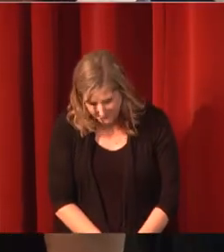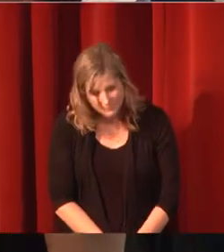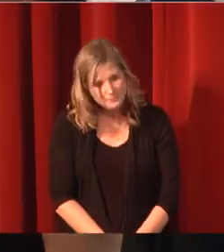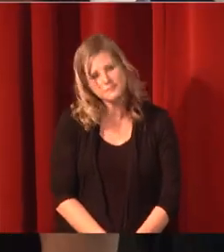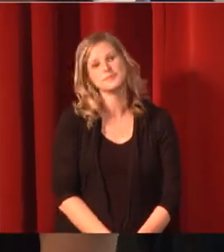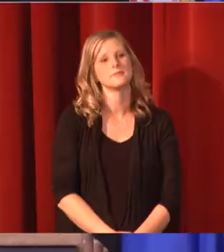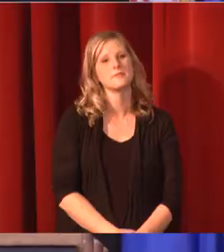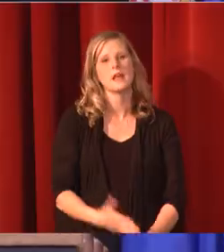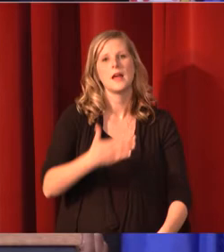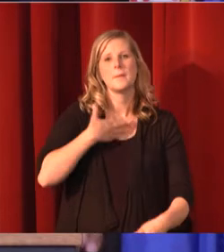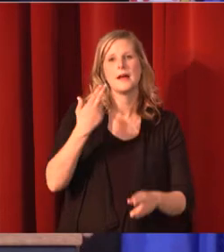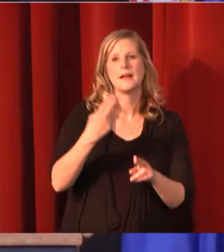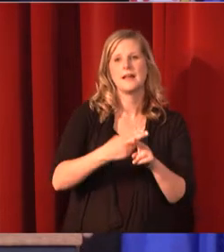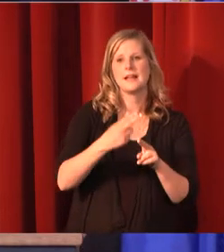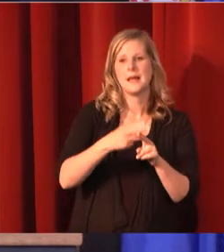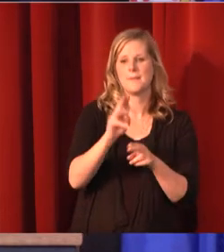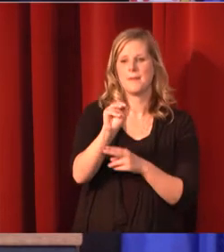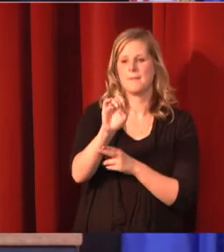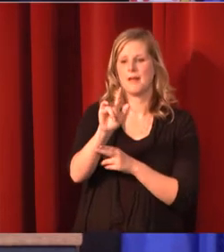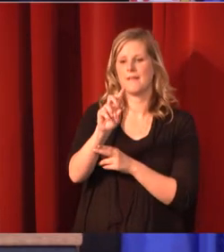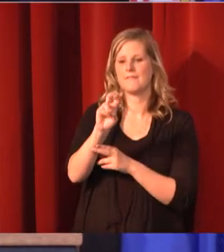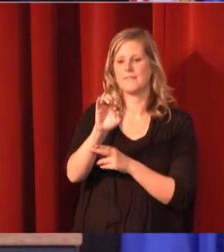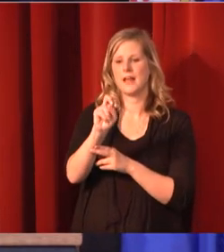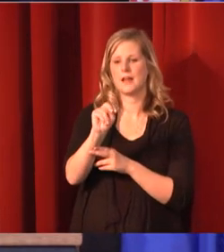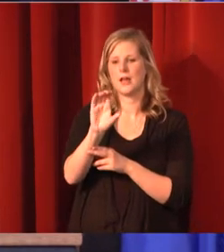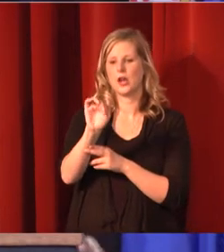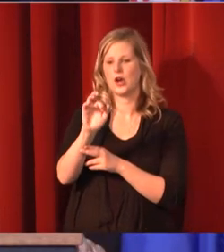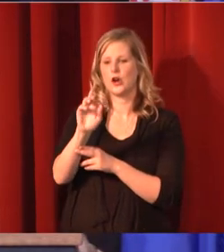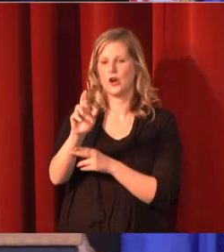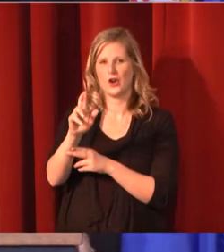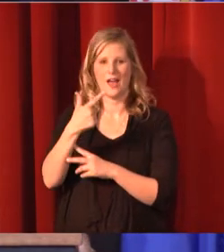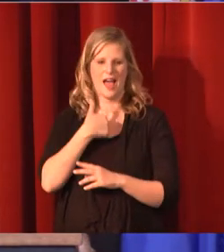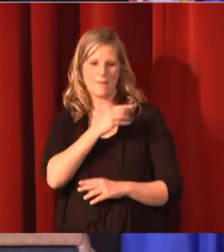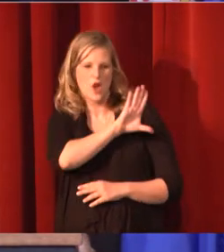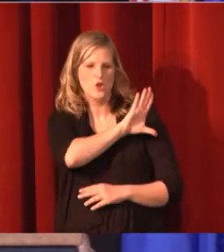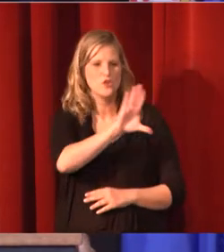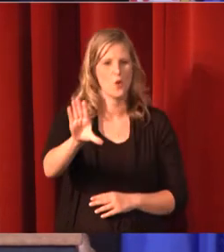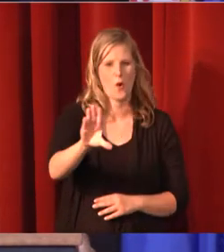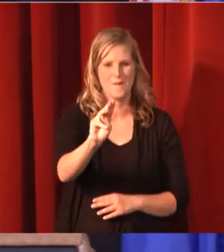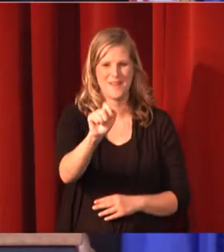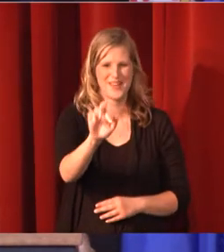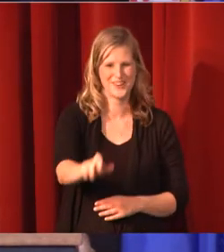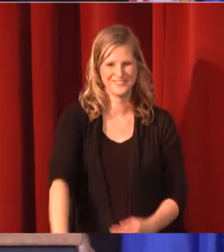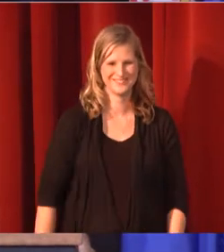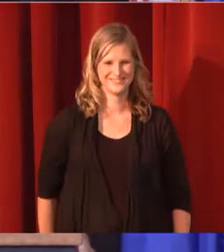my name is Melvin Carter and I am your man